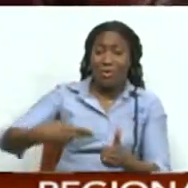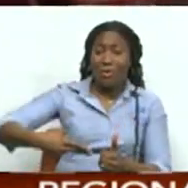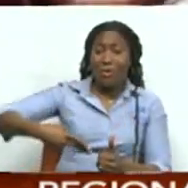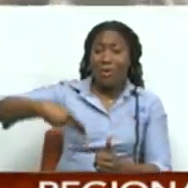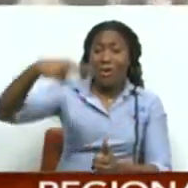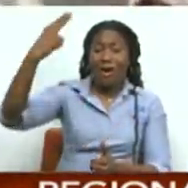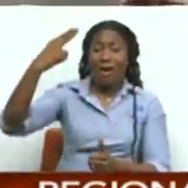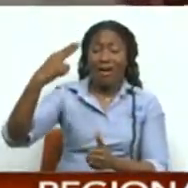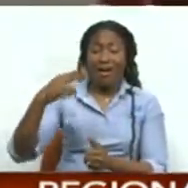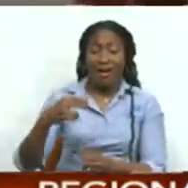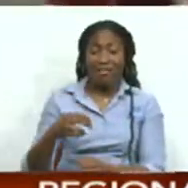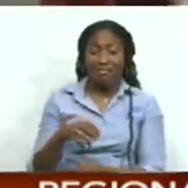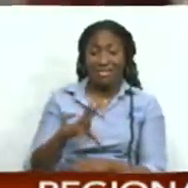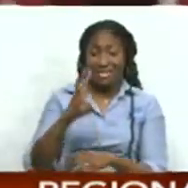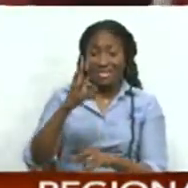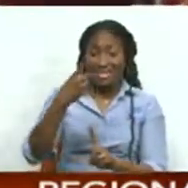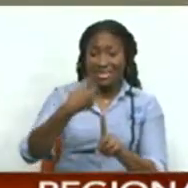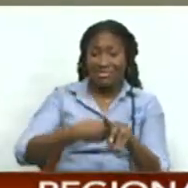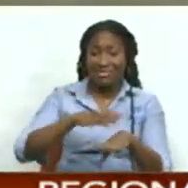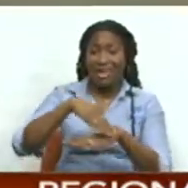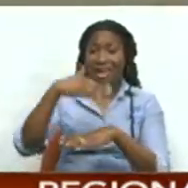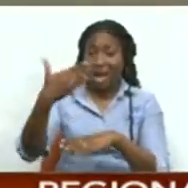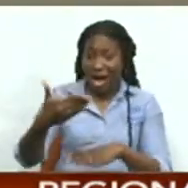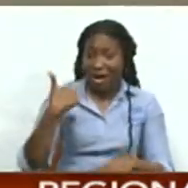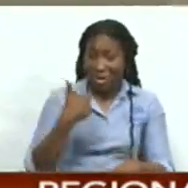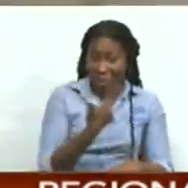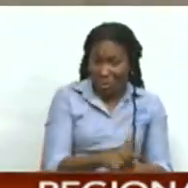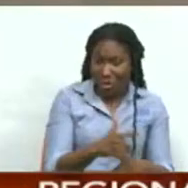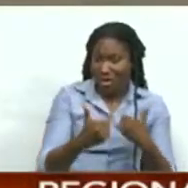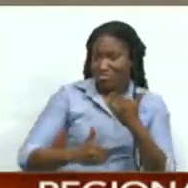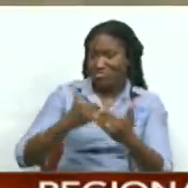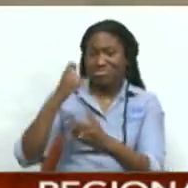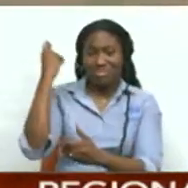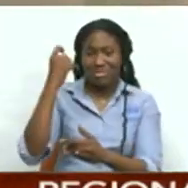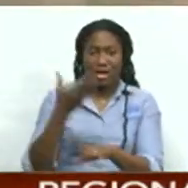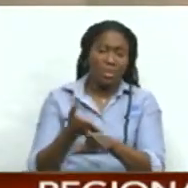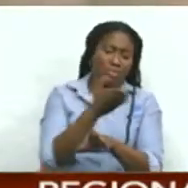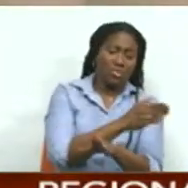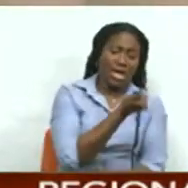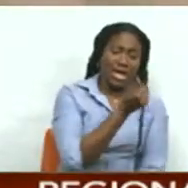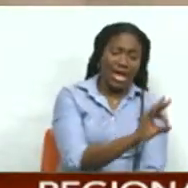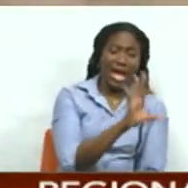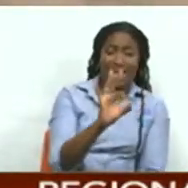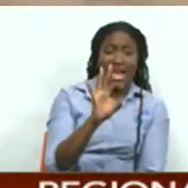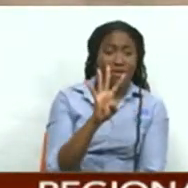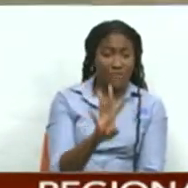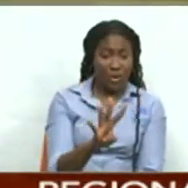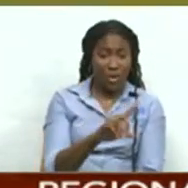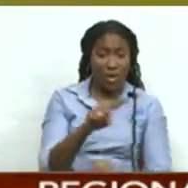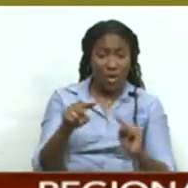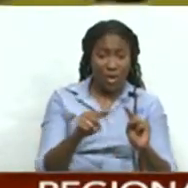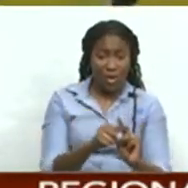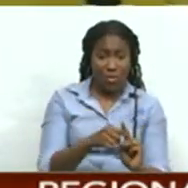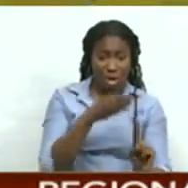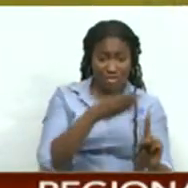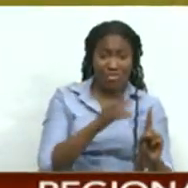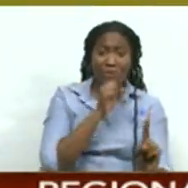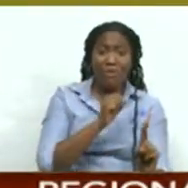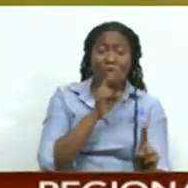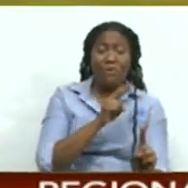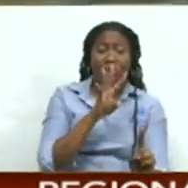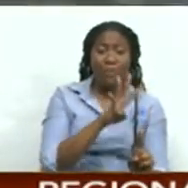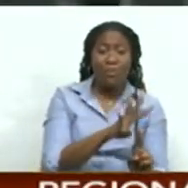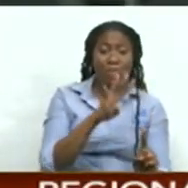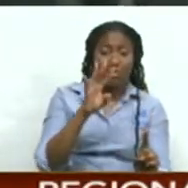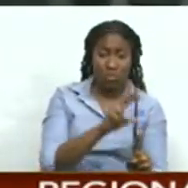just 6 months after losing it. But let's go back to 1994, when the then 24-year-old reset Sir Gary Sobers' previous mark